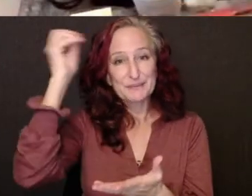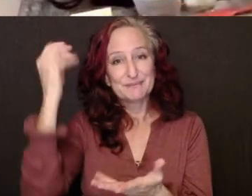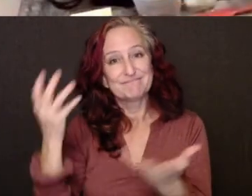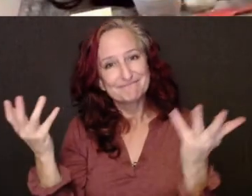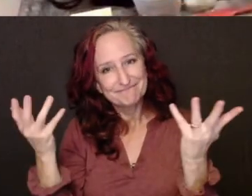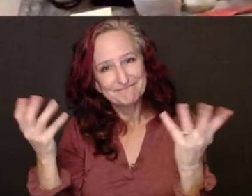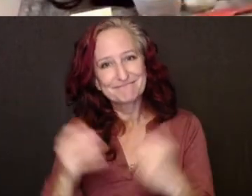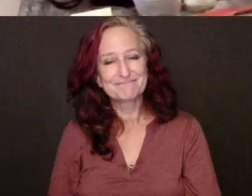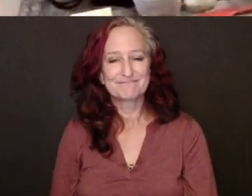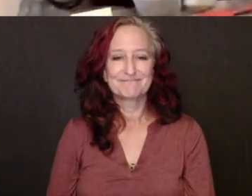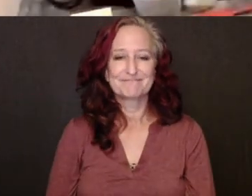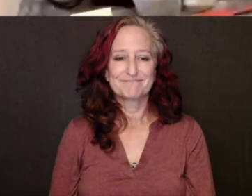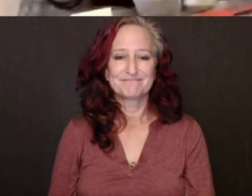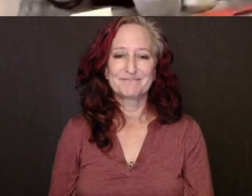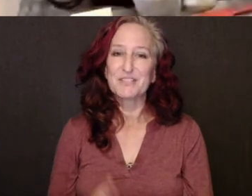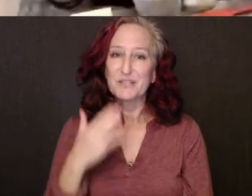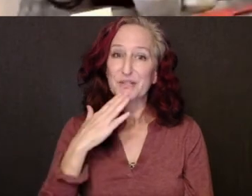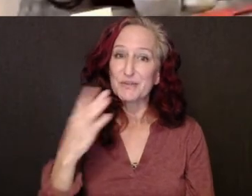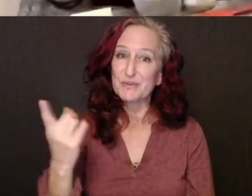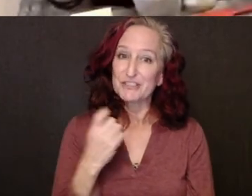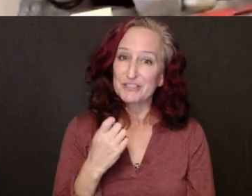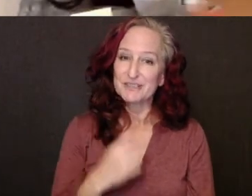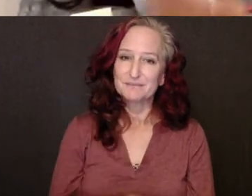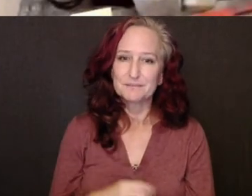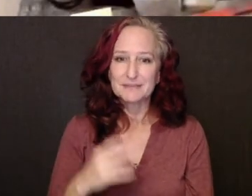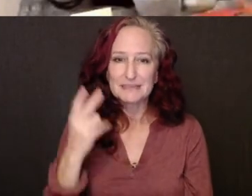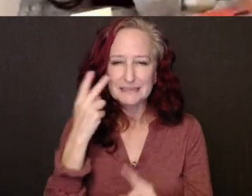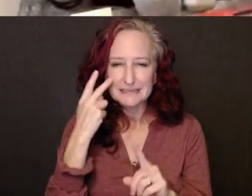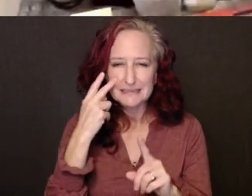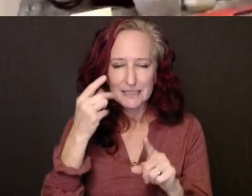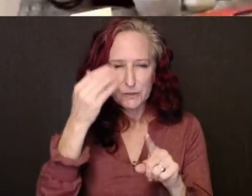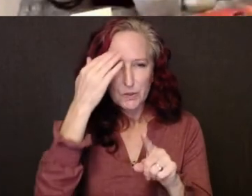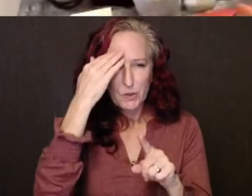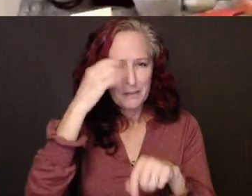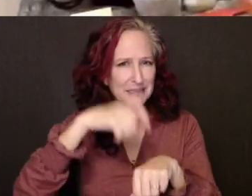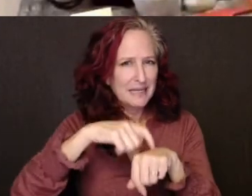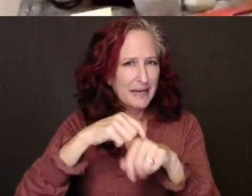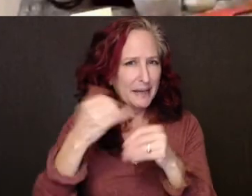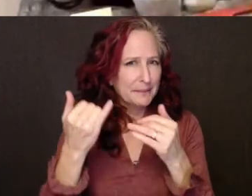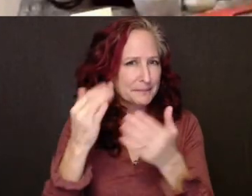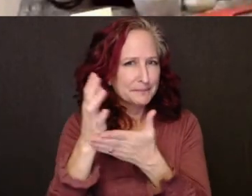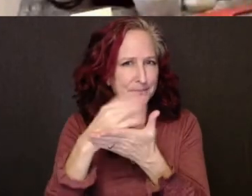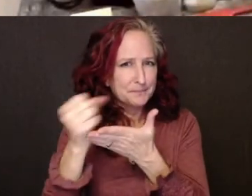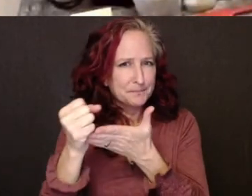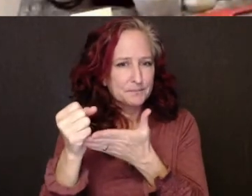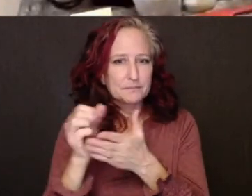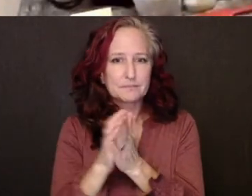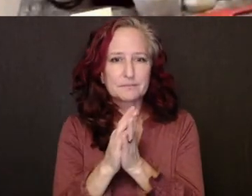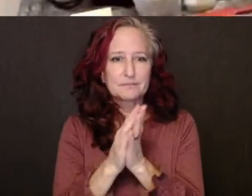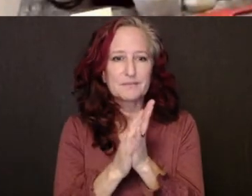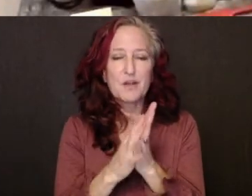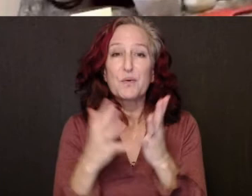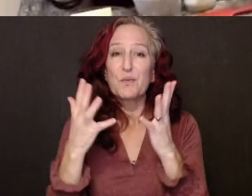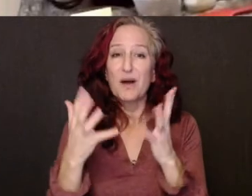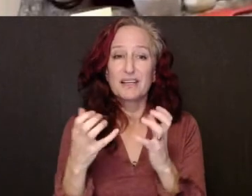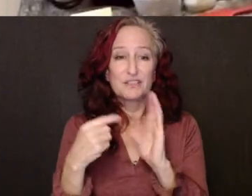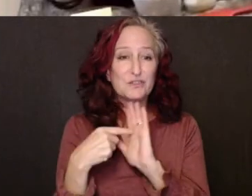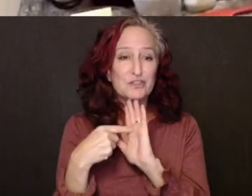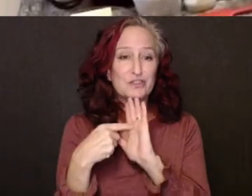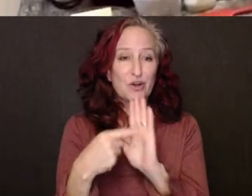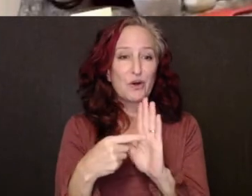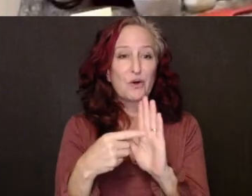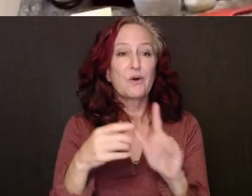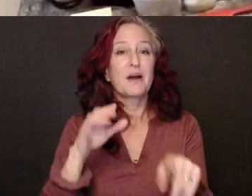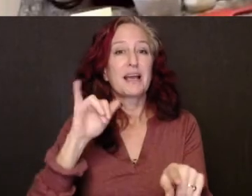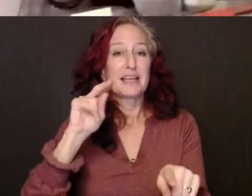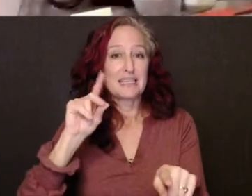error. So you have to be ready to remake something. And it can be a little frustrating, but that's how you learn